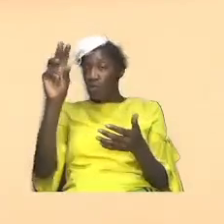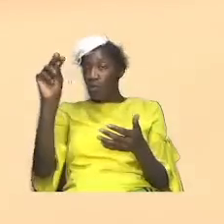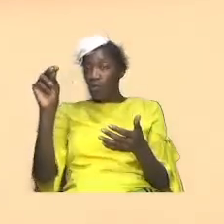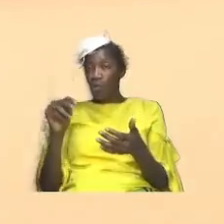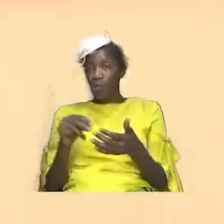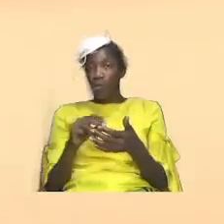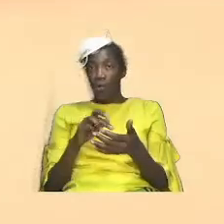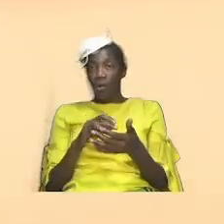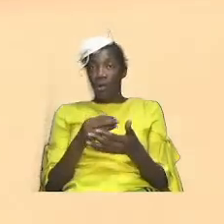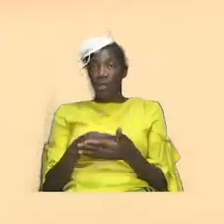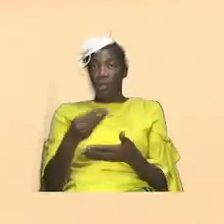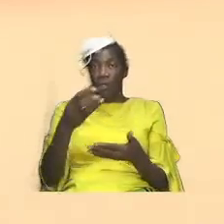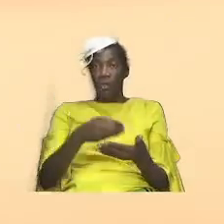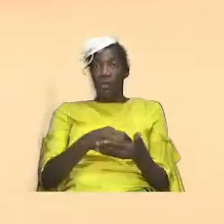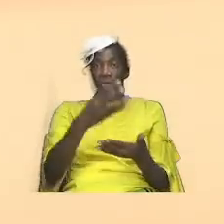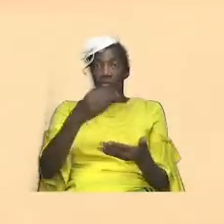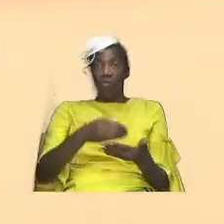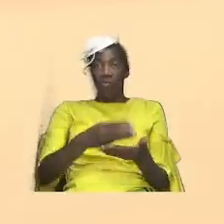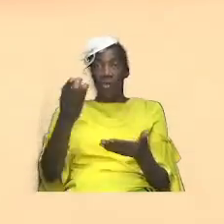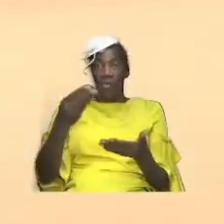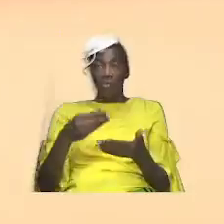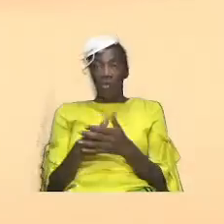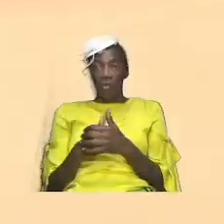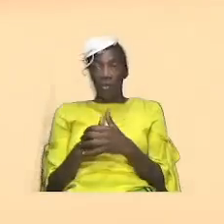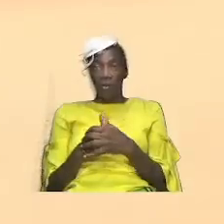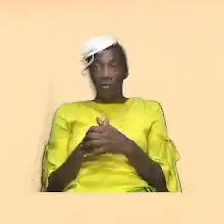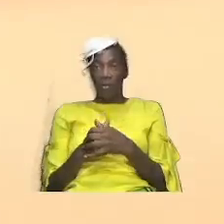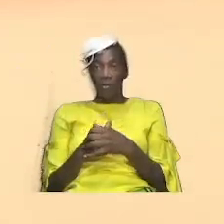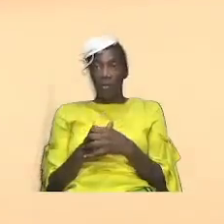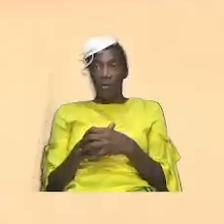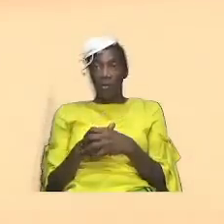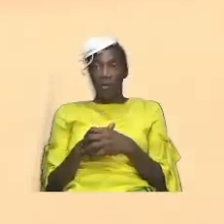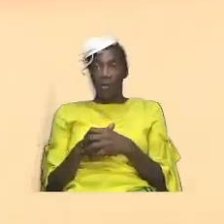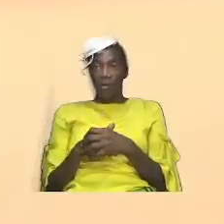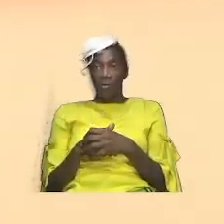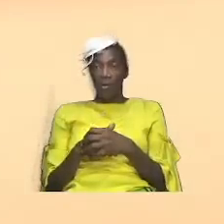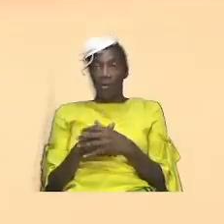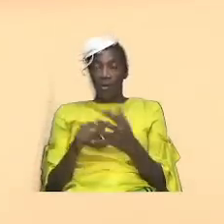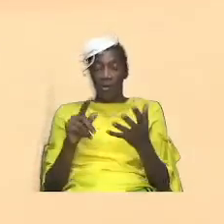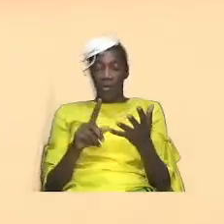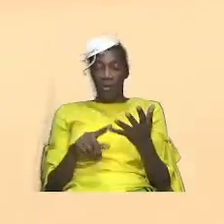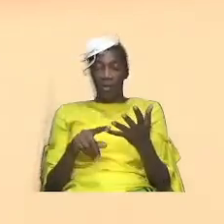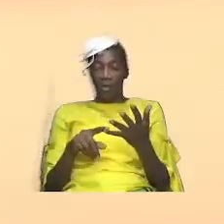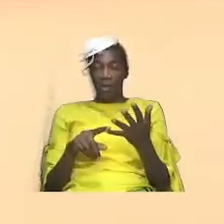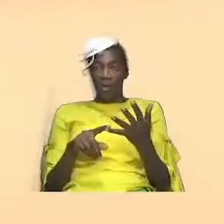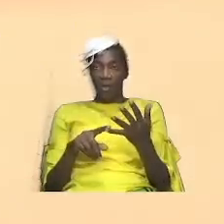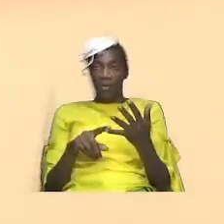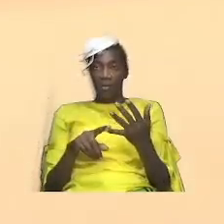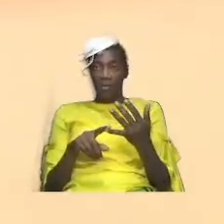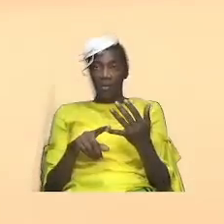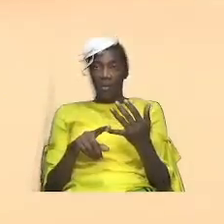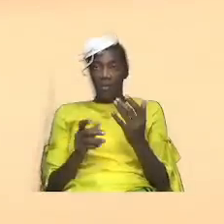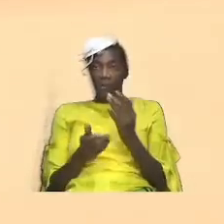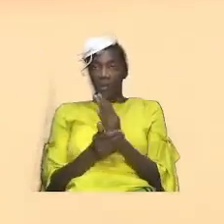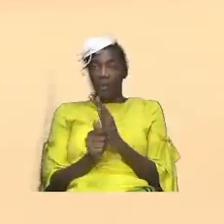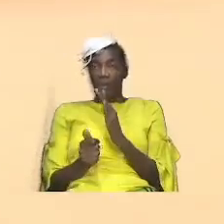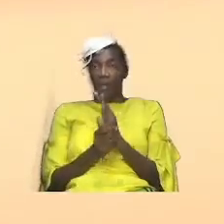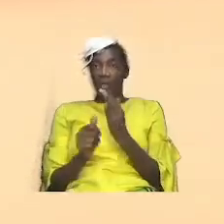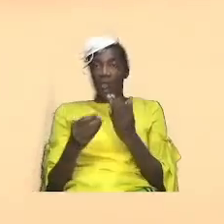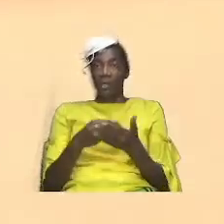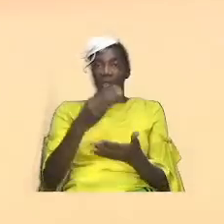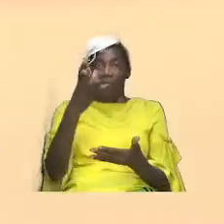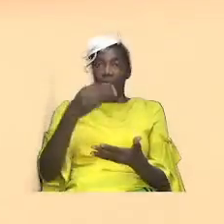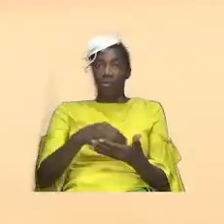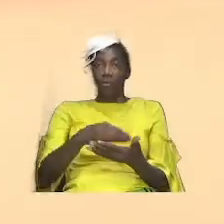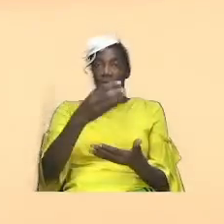The treasures that you're going to lay up, whichever way, whether it's time, talent, or treasure, money, or you treat with what